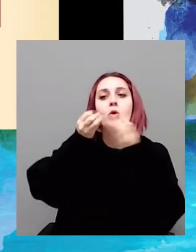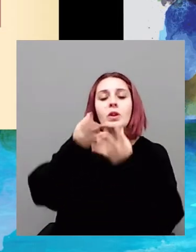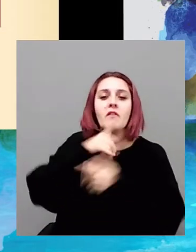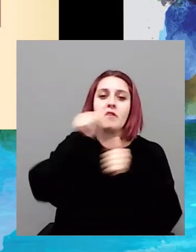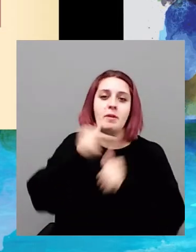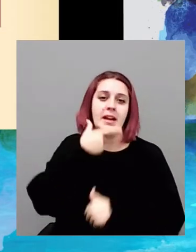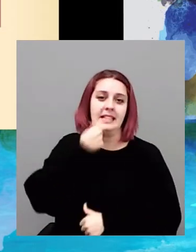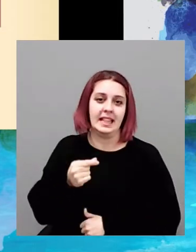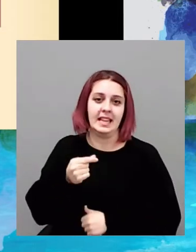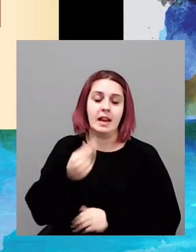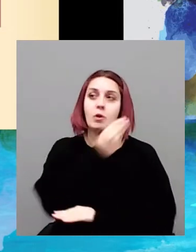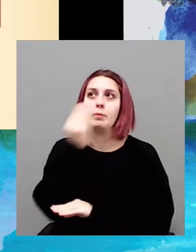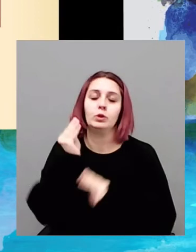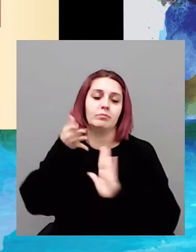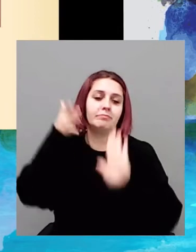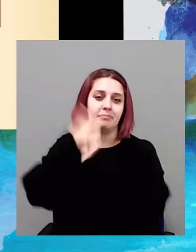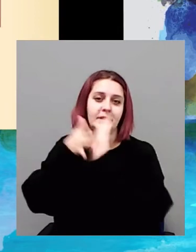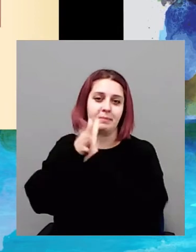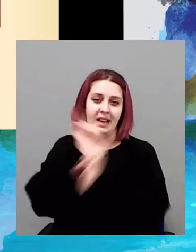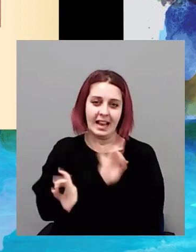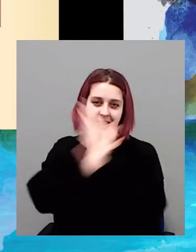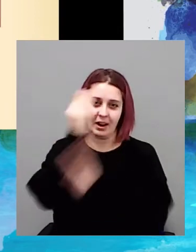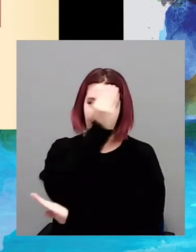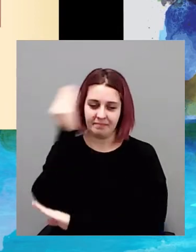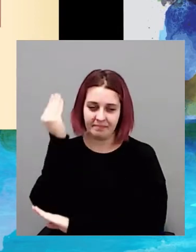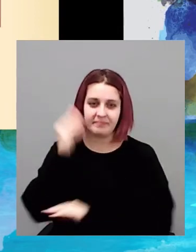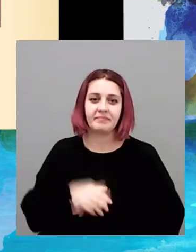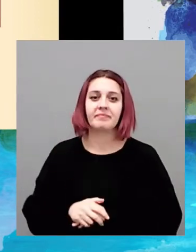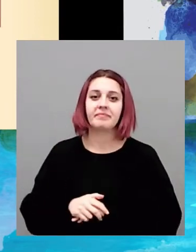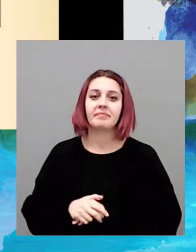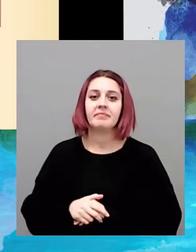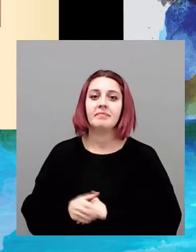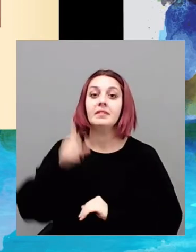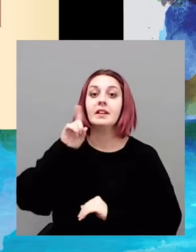resources such as tablets or their notebooks. They